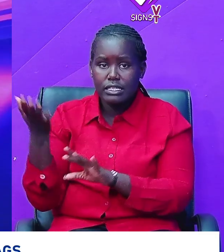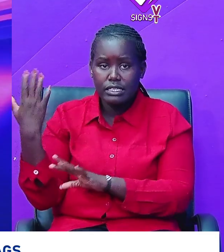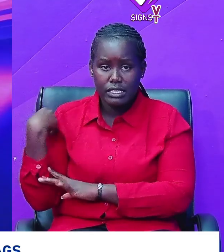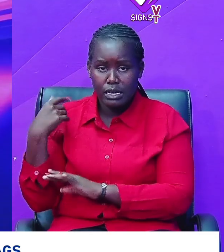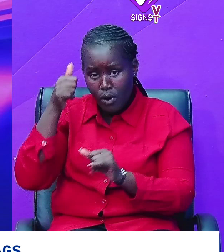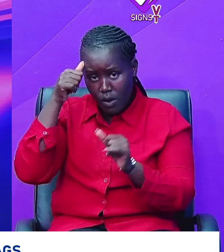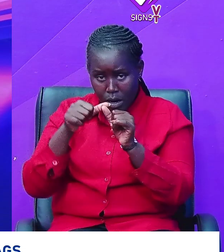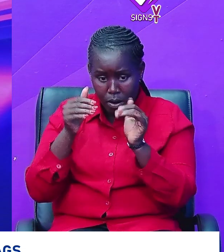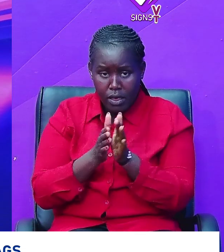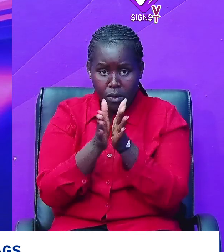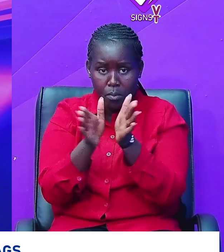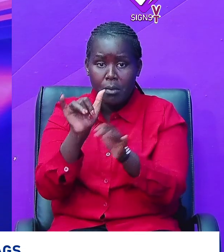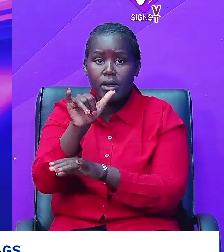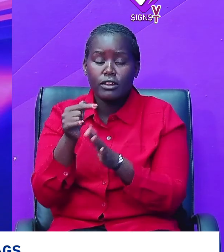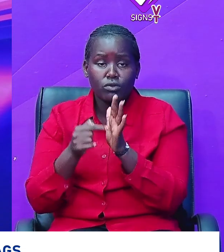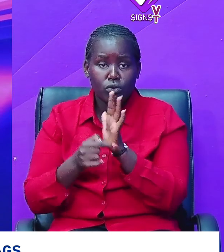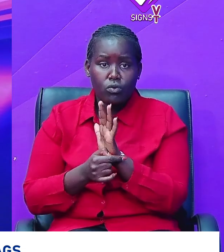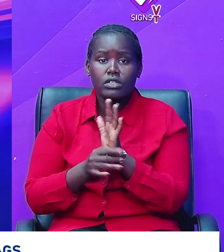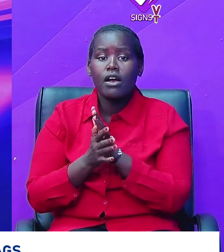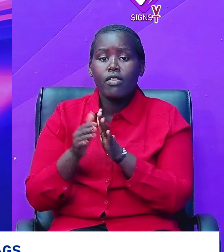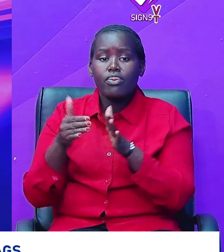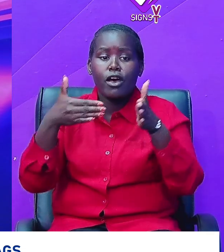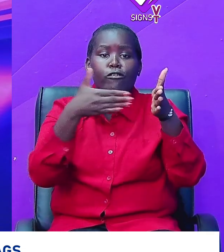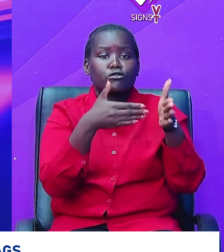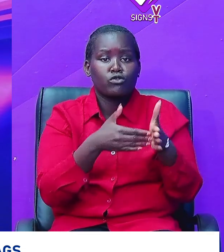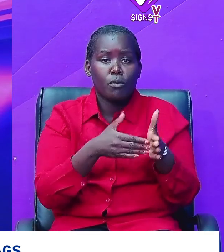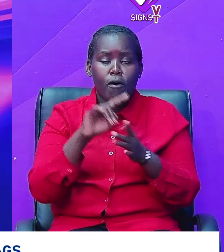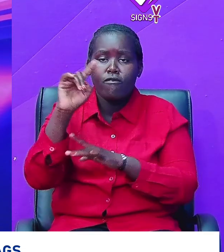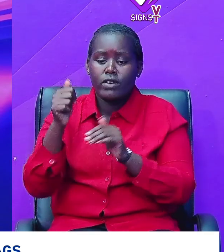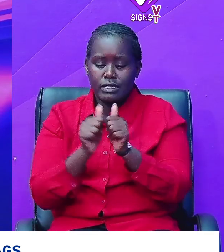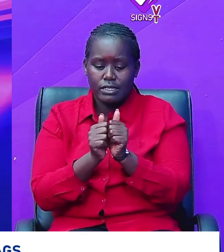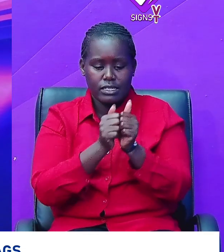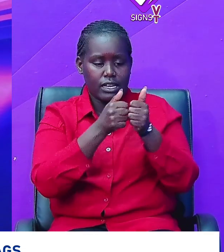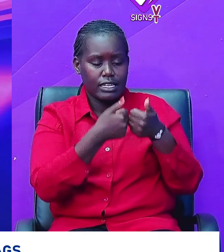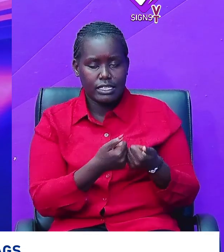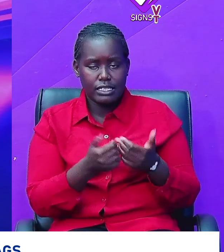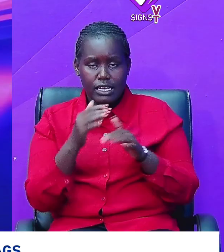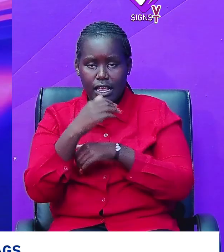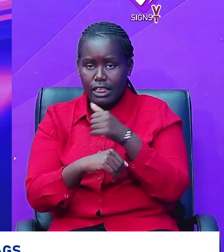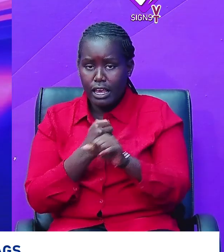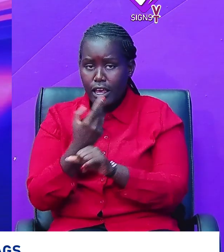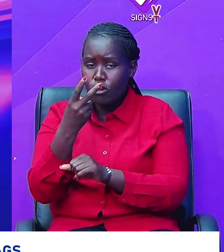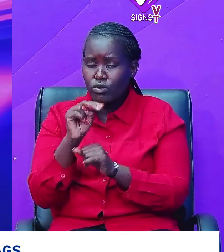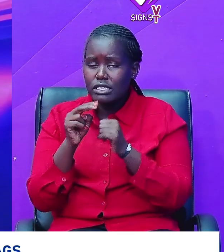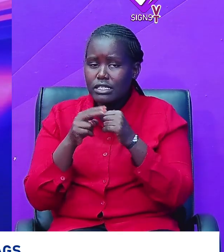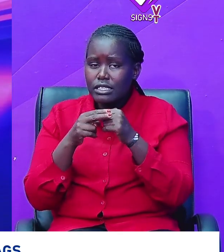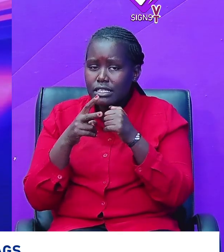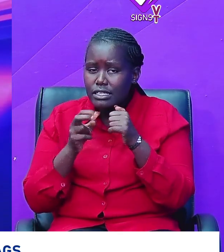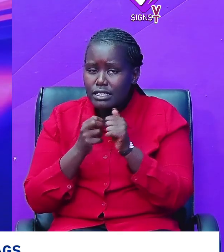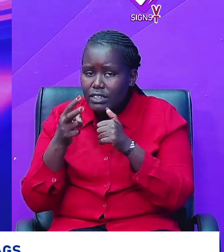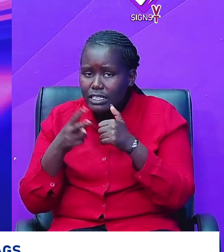public that the ban, first gazetted in 2017, prohibits the